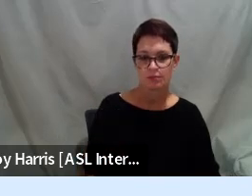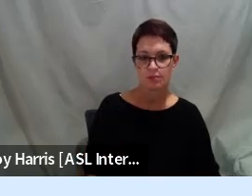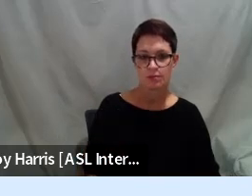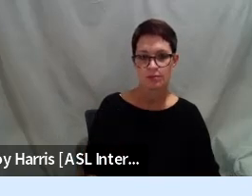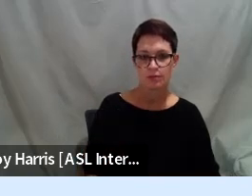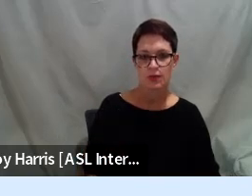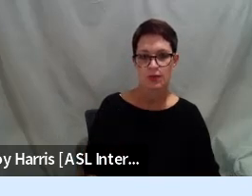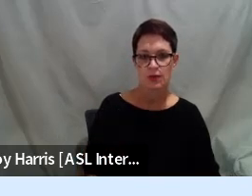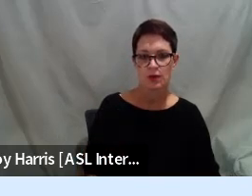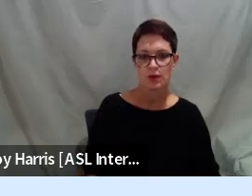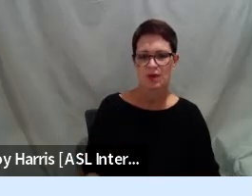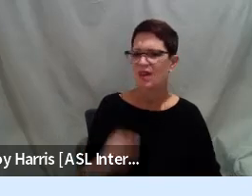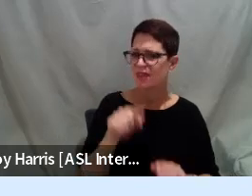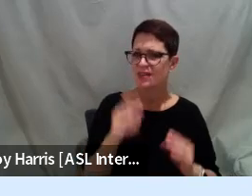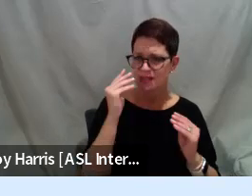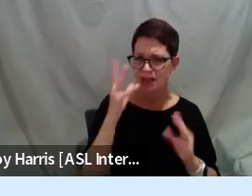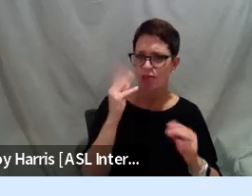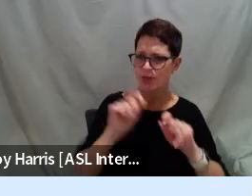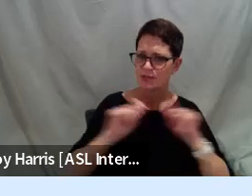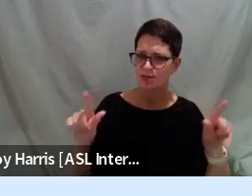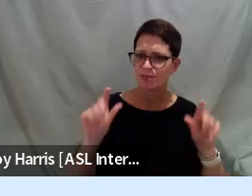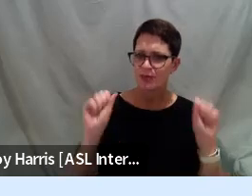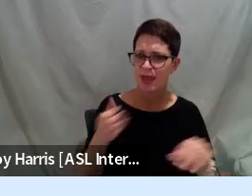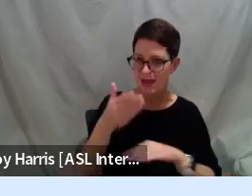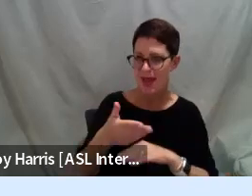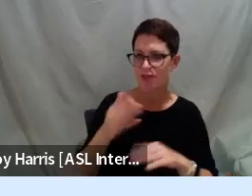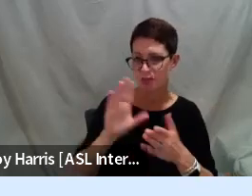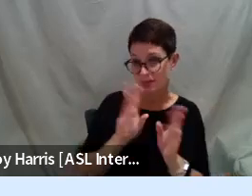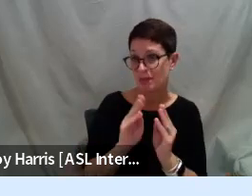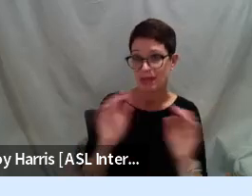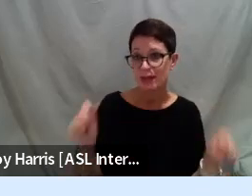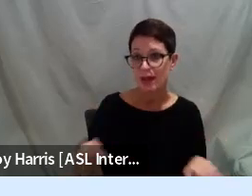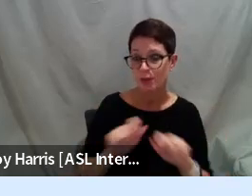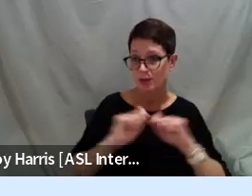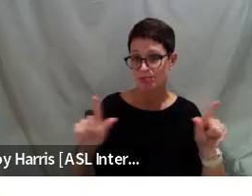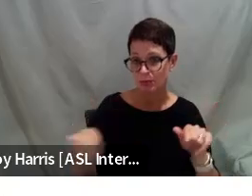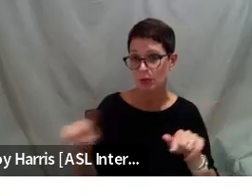And we will provide you all with this information after the session.